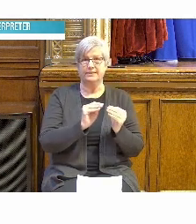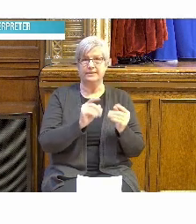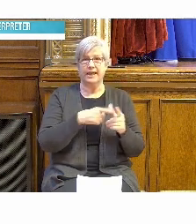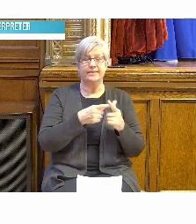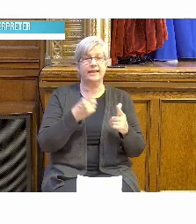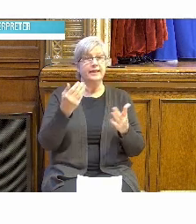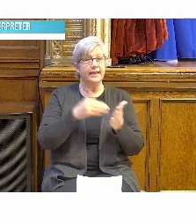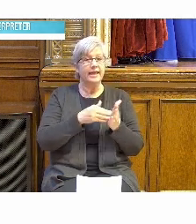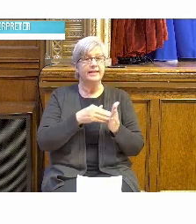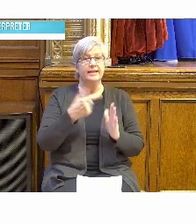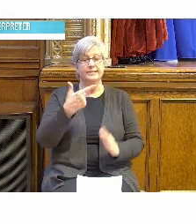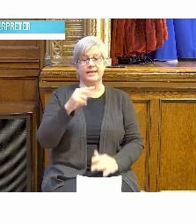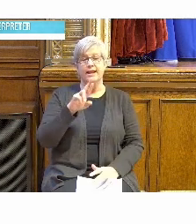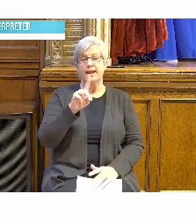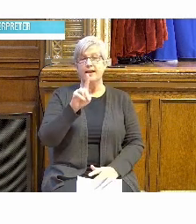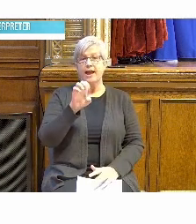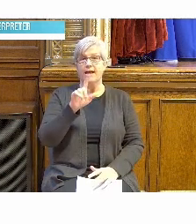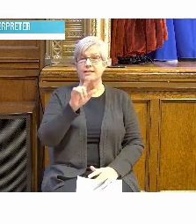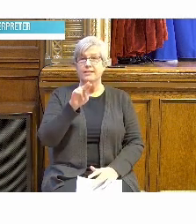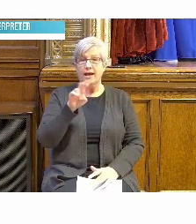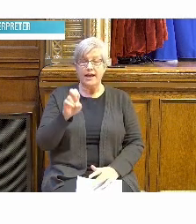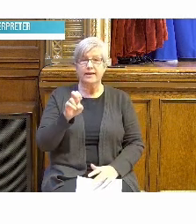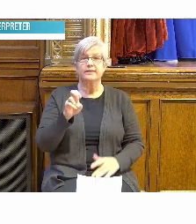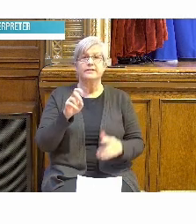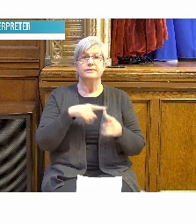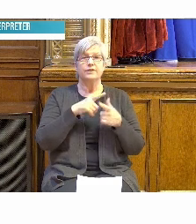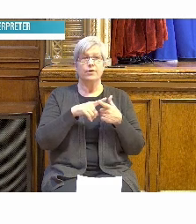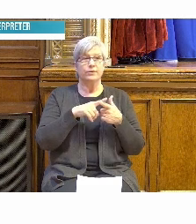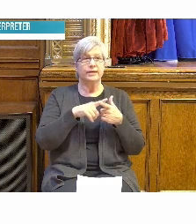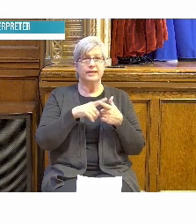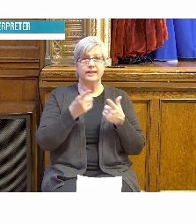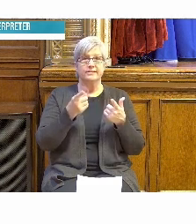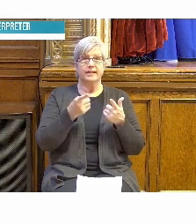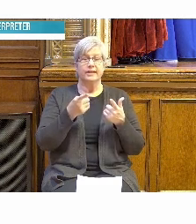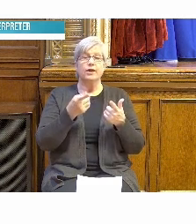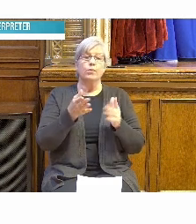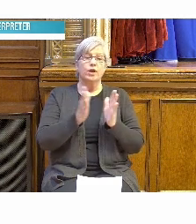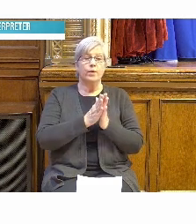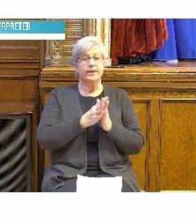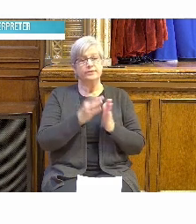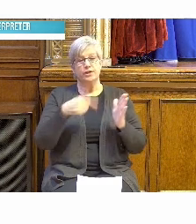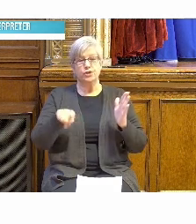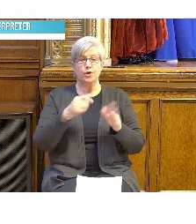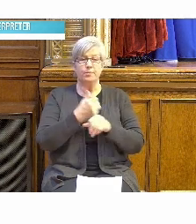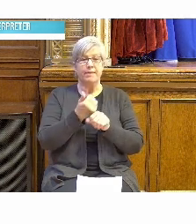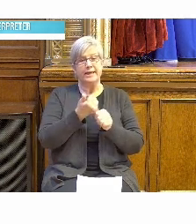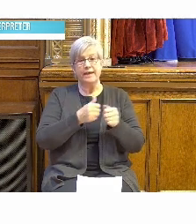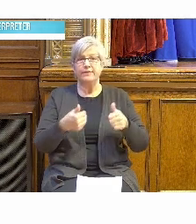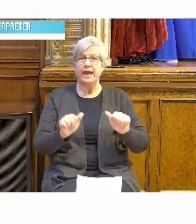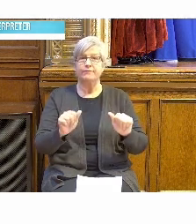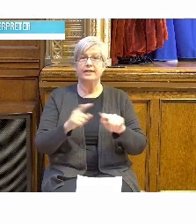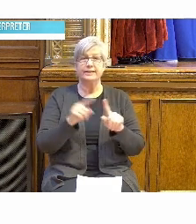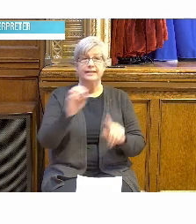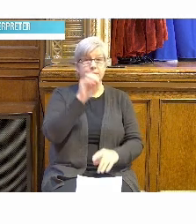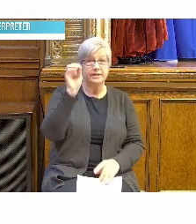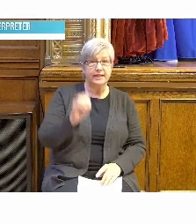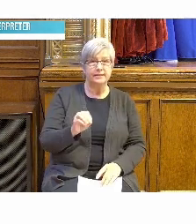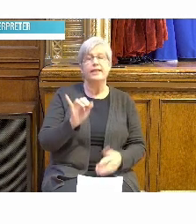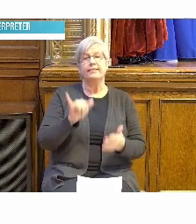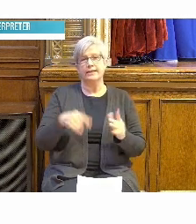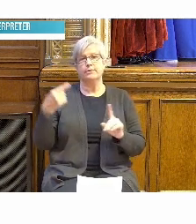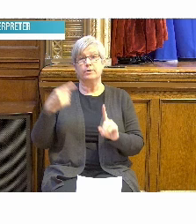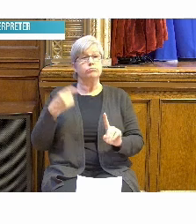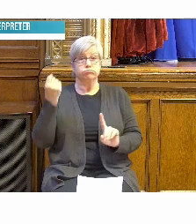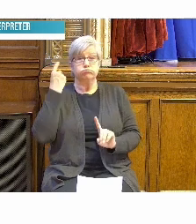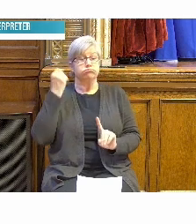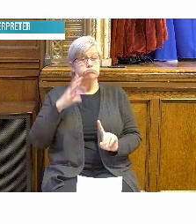guideline? Is it a request that people make every effort? Is it a percentage of meetings? That's all I'm saying. No, that's